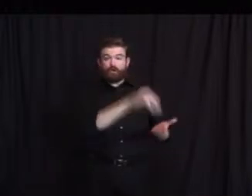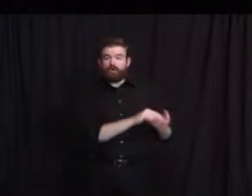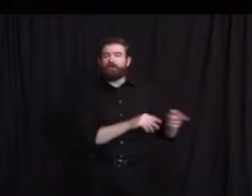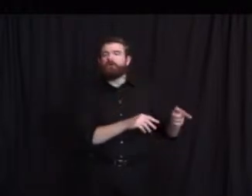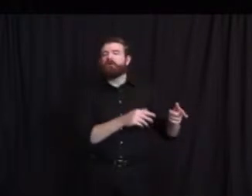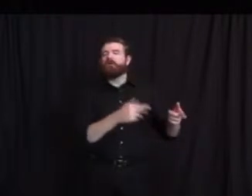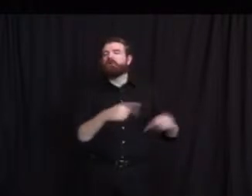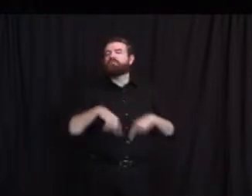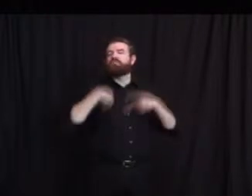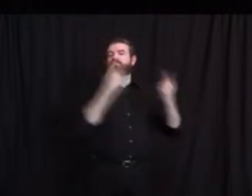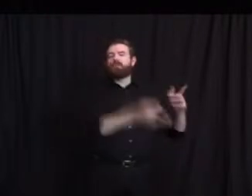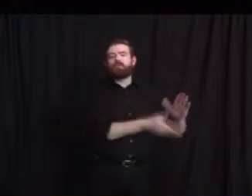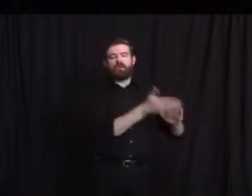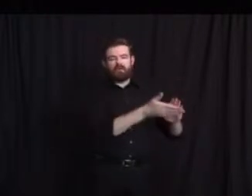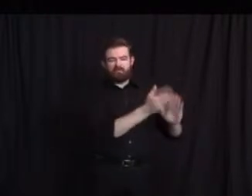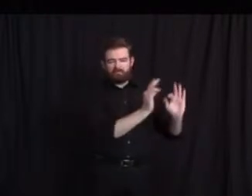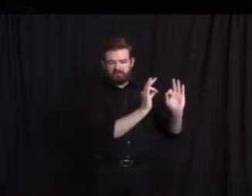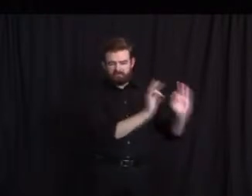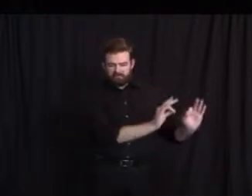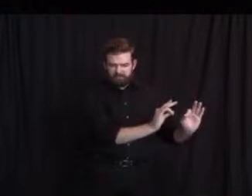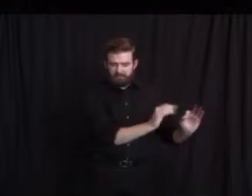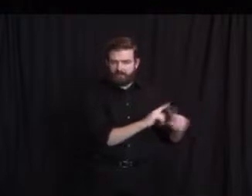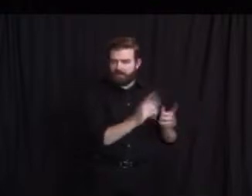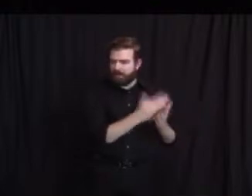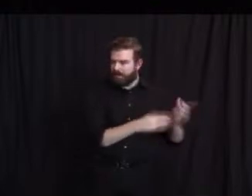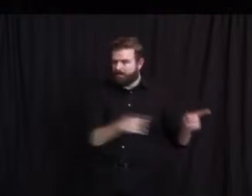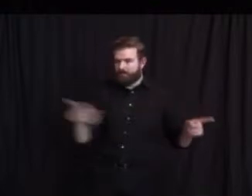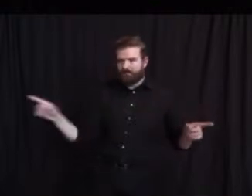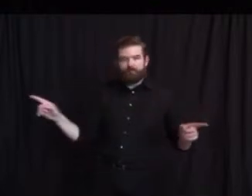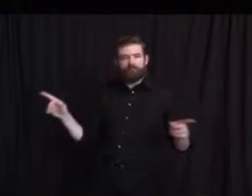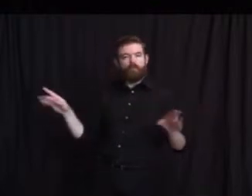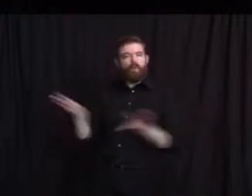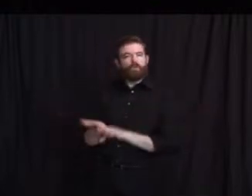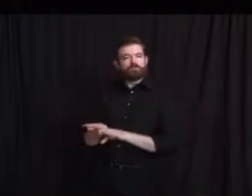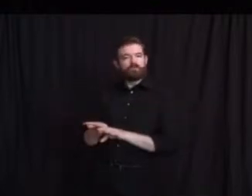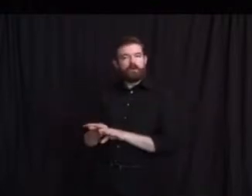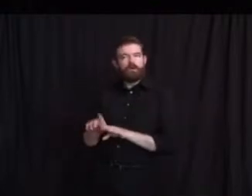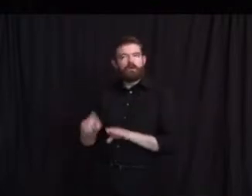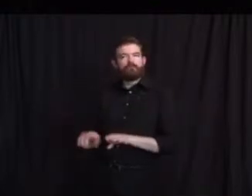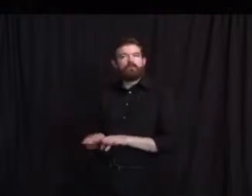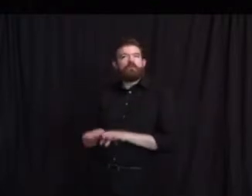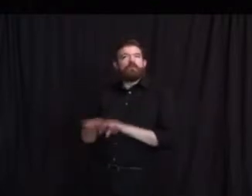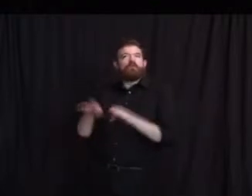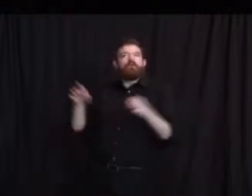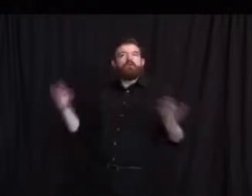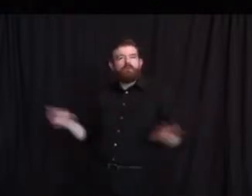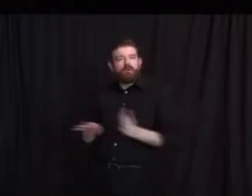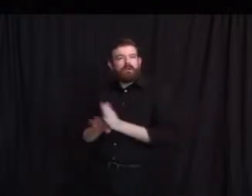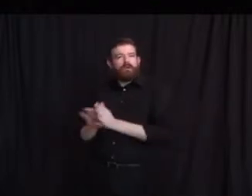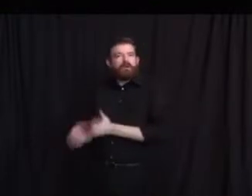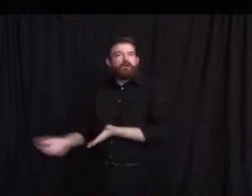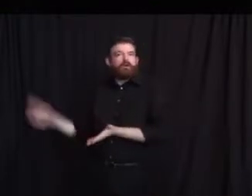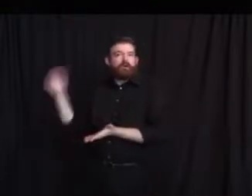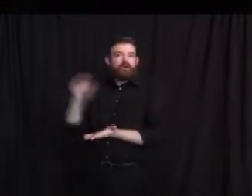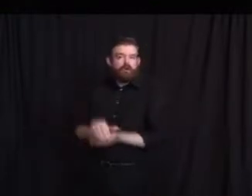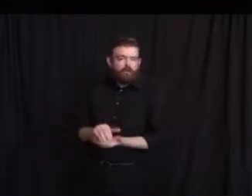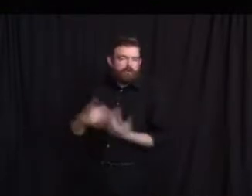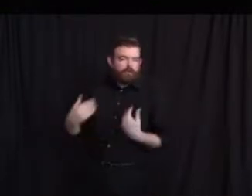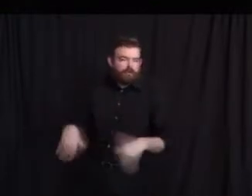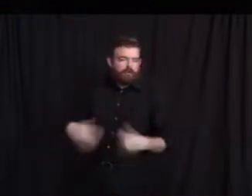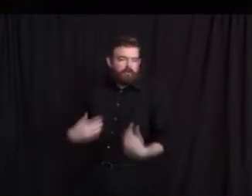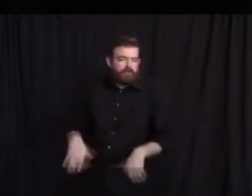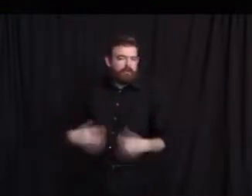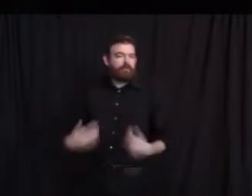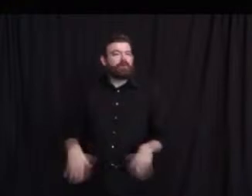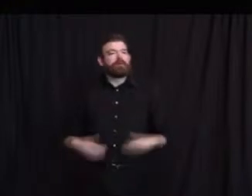and their children. Child care centers aren't just a critical part of our state's economy, but they also provide critical social and emotional supports to